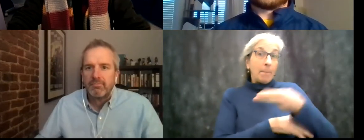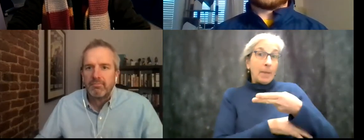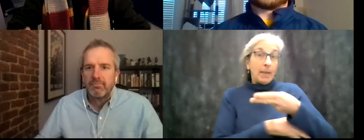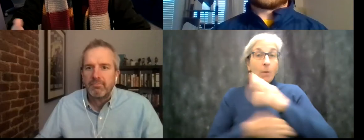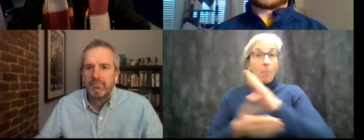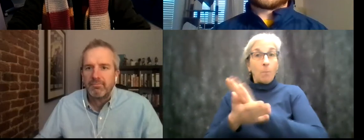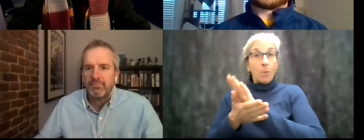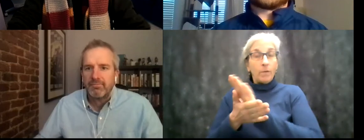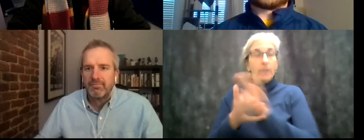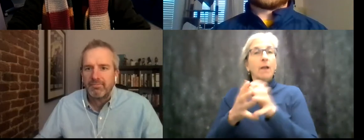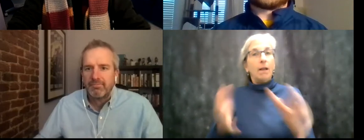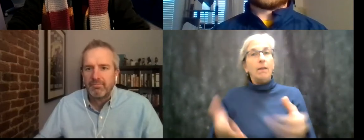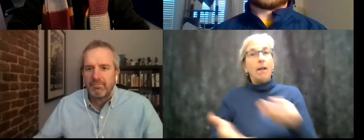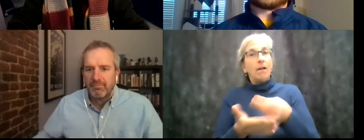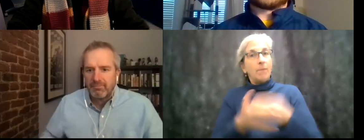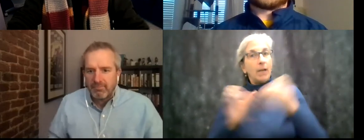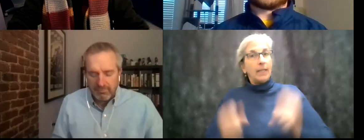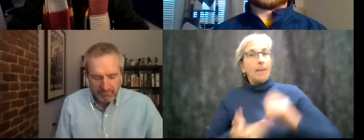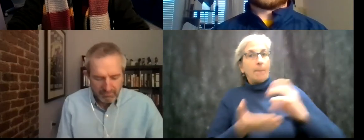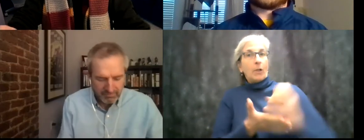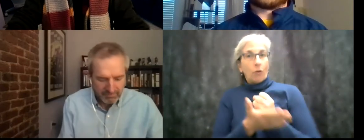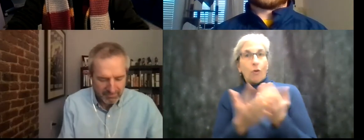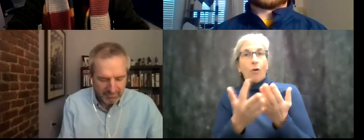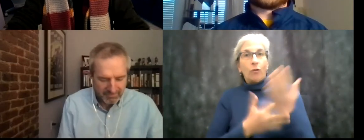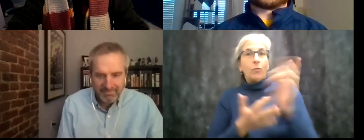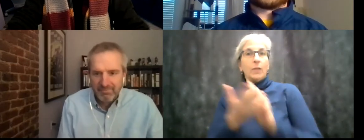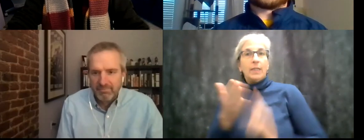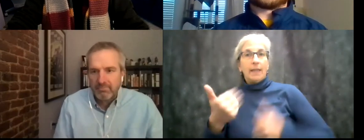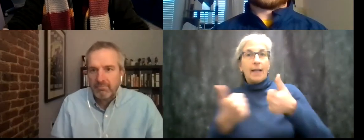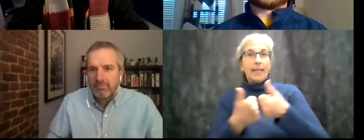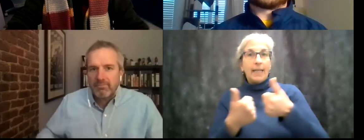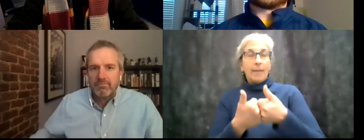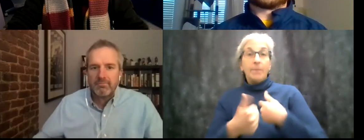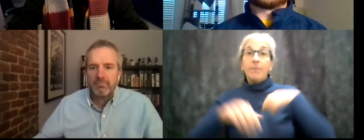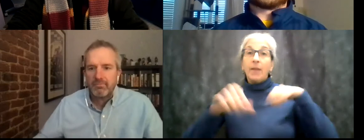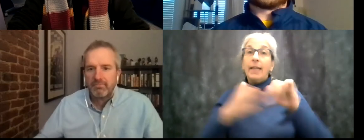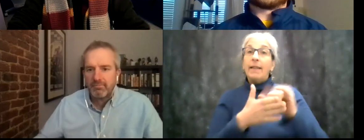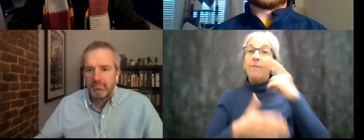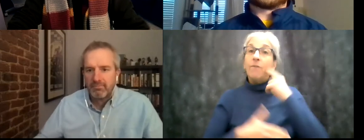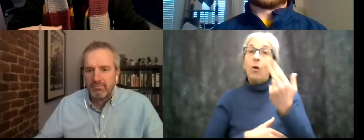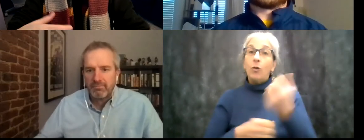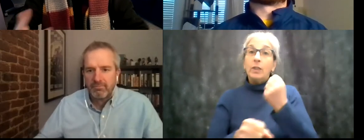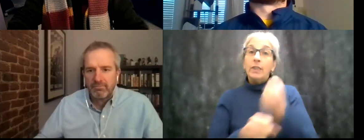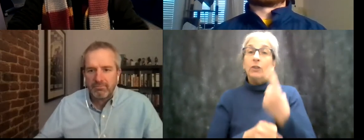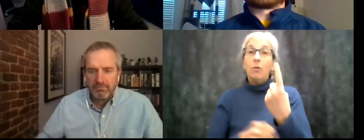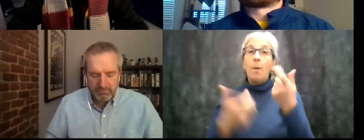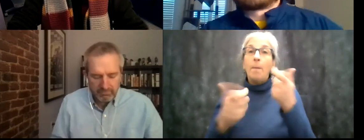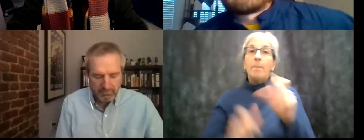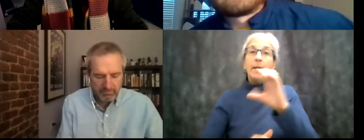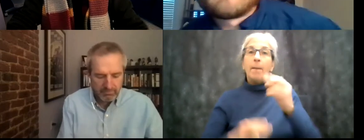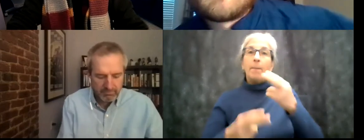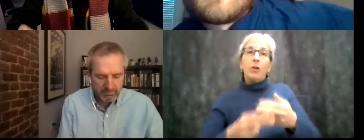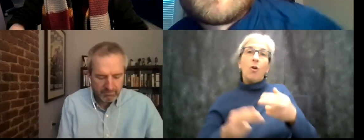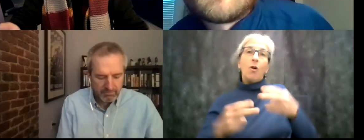made there. And it's a great career and it's a lot of fun. I did it for about 13 years for one of the big companies, Electronic Arts, and now I teach